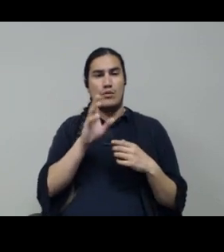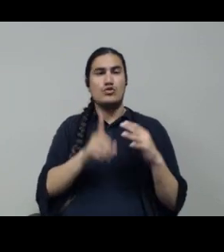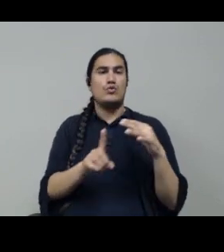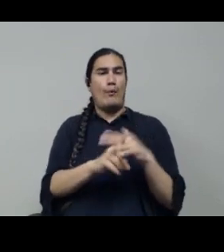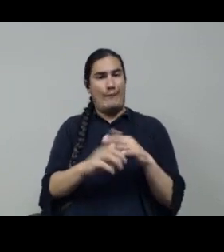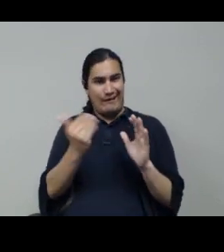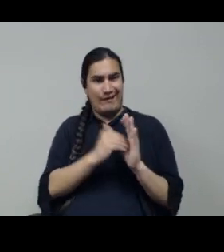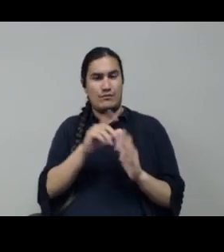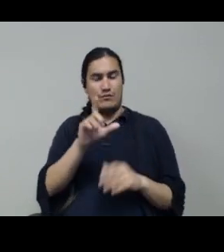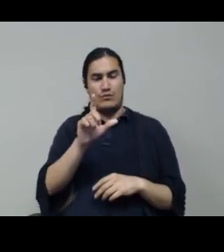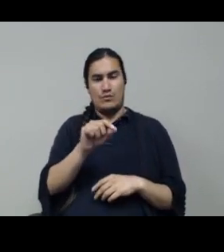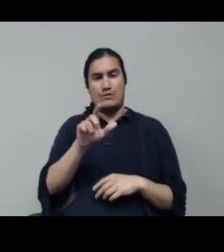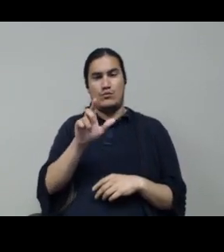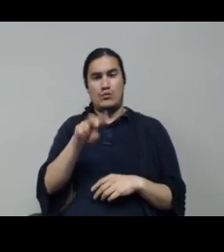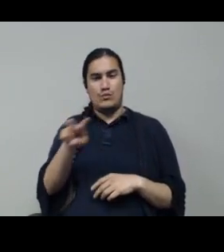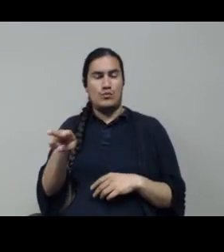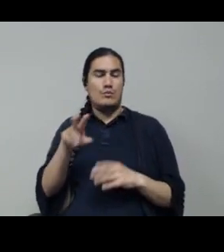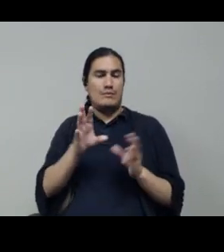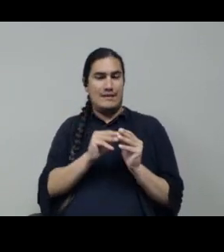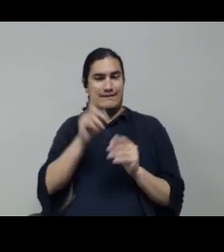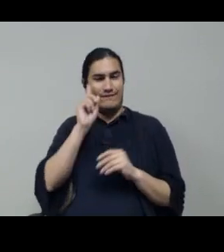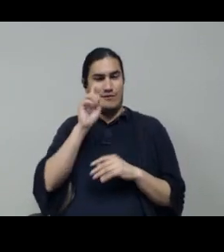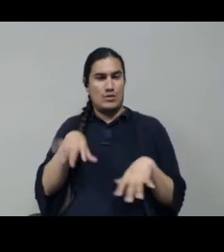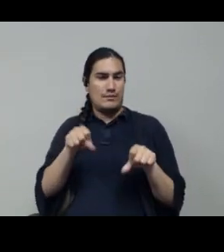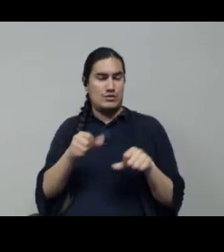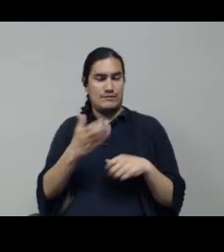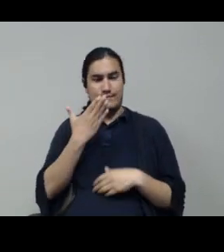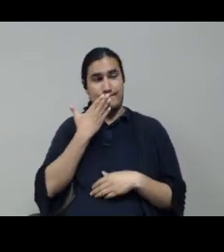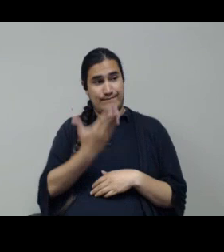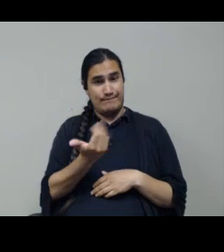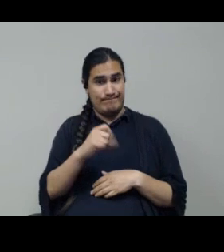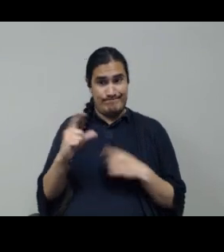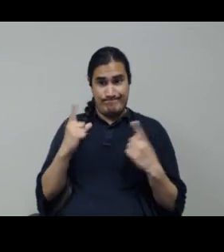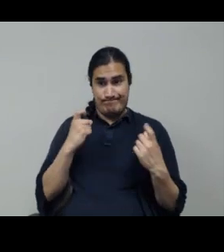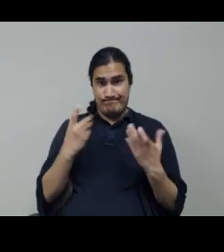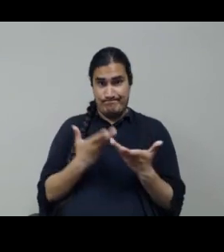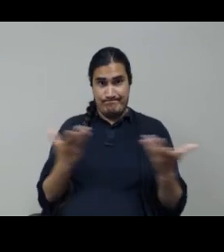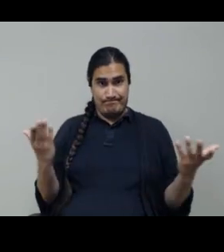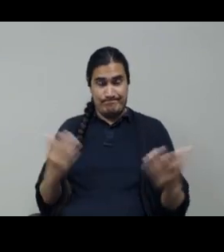meeting for adoption. Thank you. Do we have any questions?